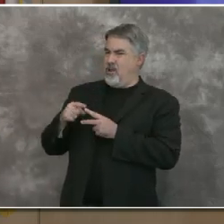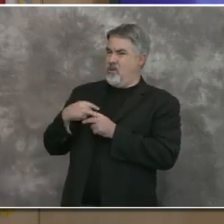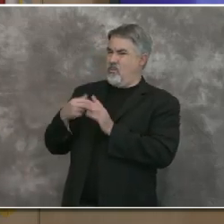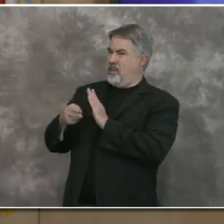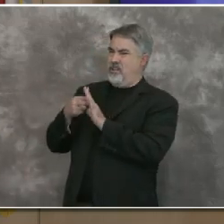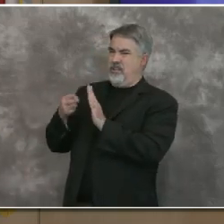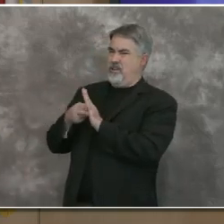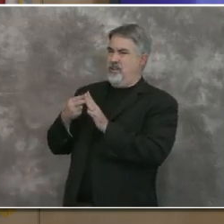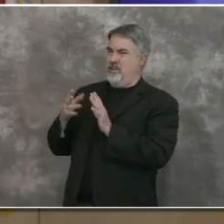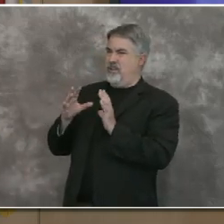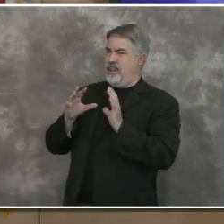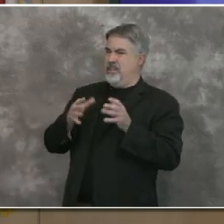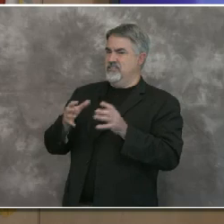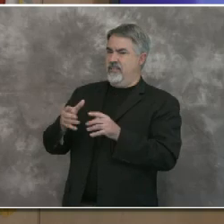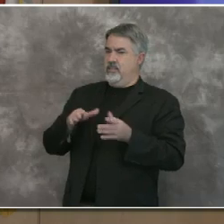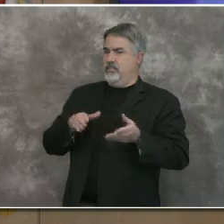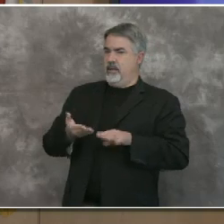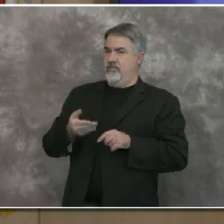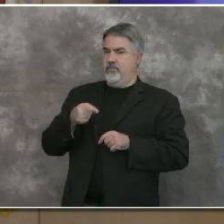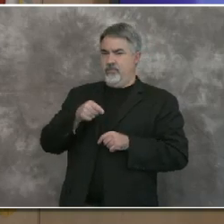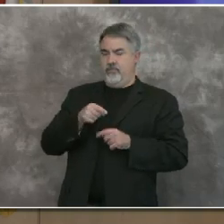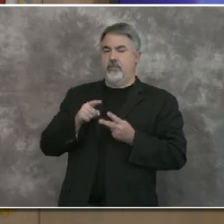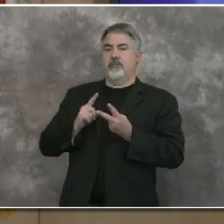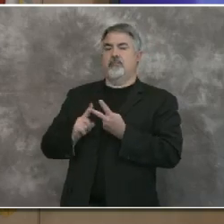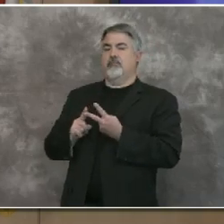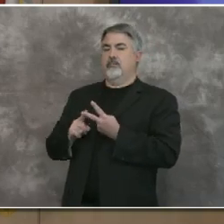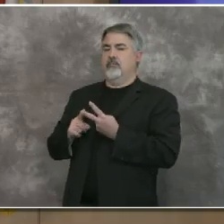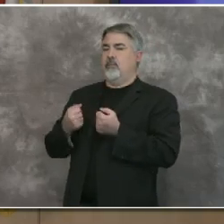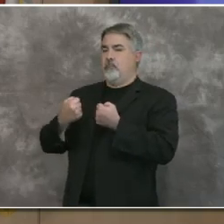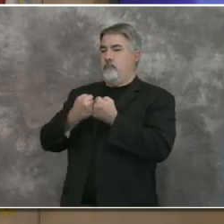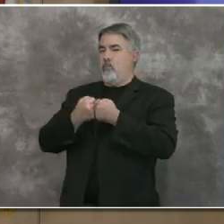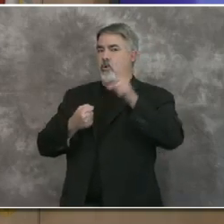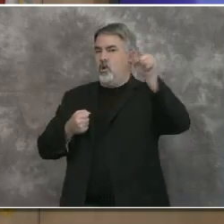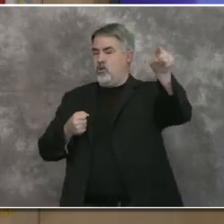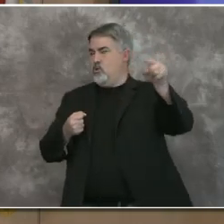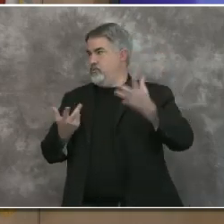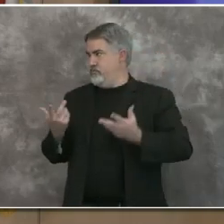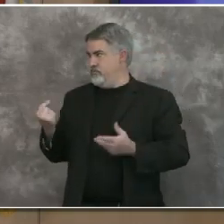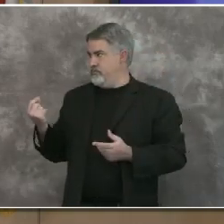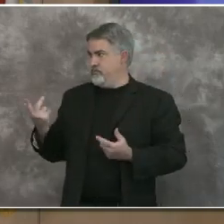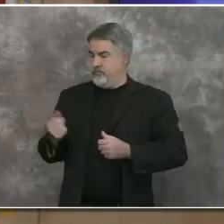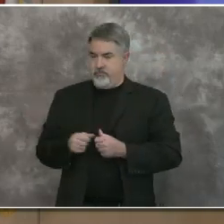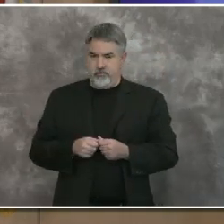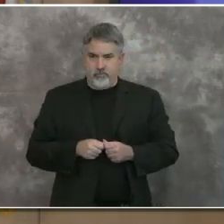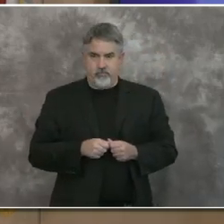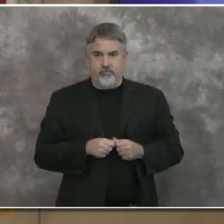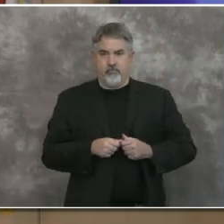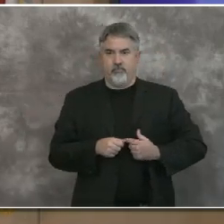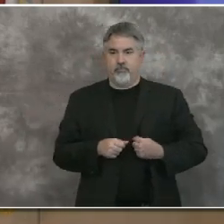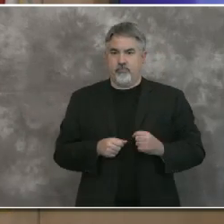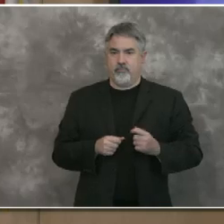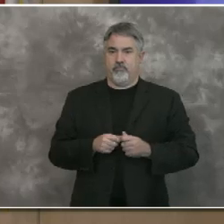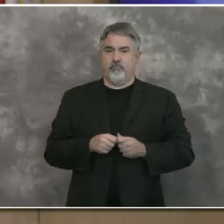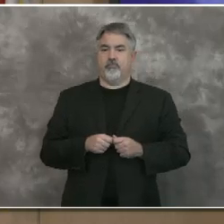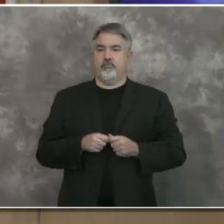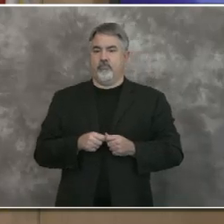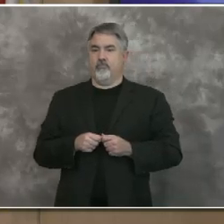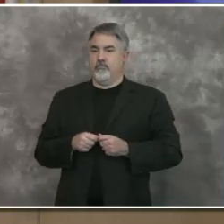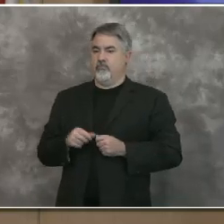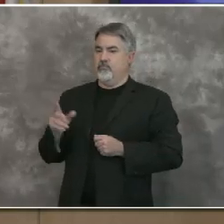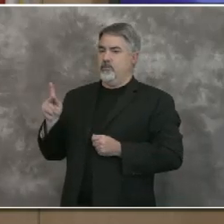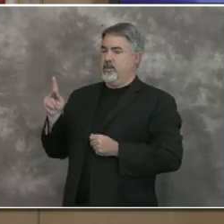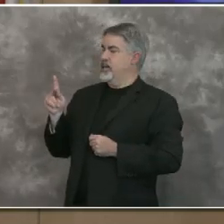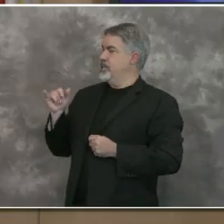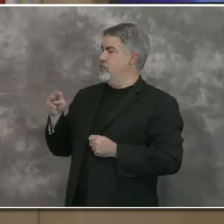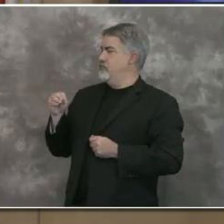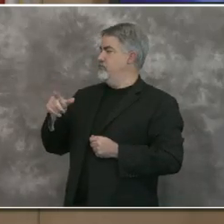issues related to the border, and Dr. McDonald's going to respond. This question is from Kim Miller with ABC 10 News. What